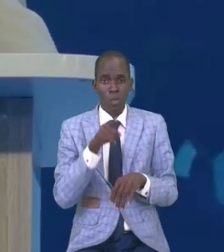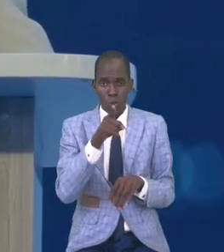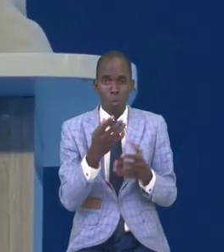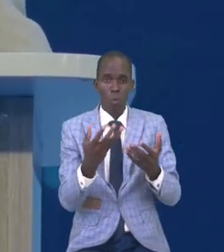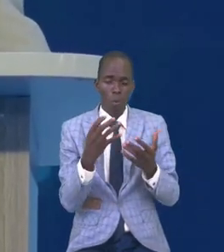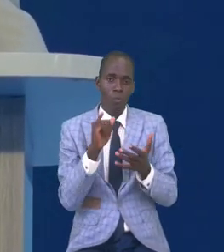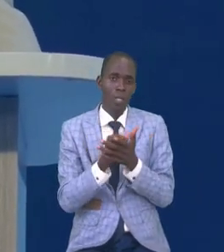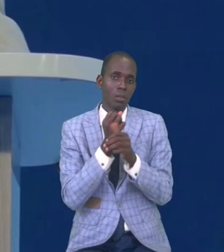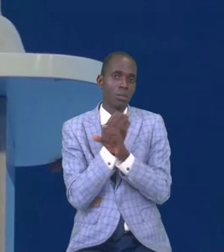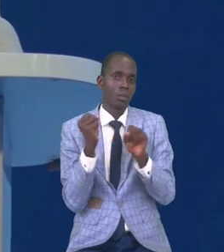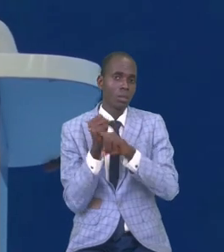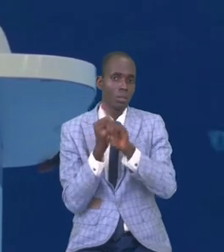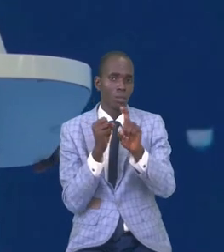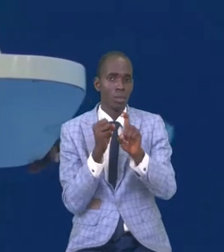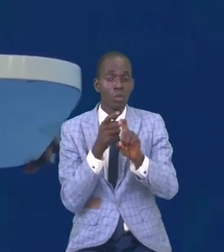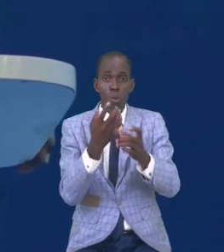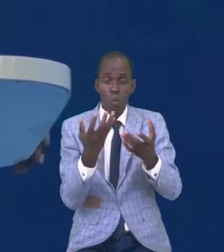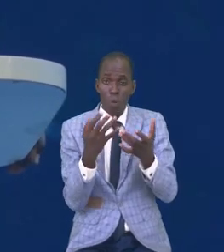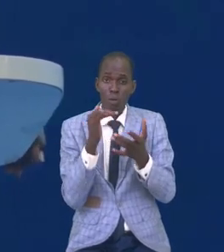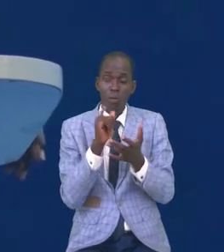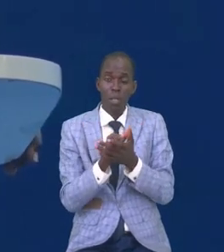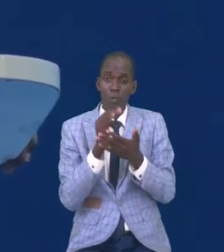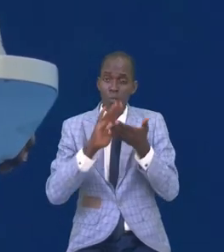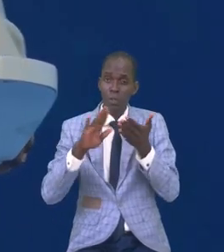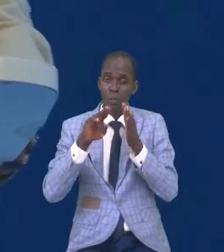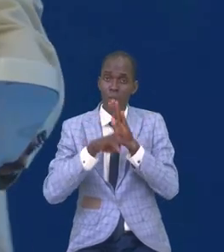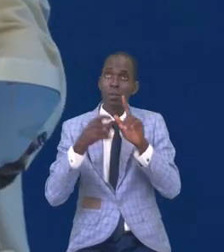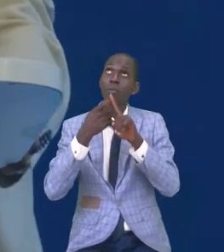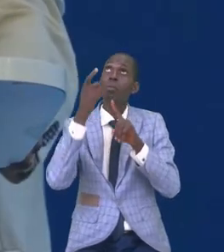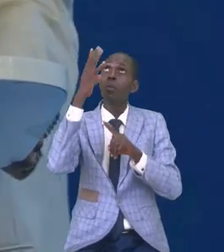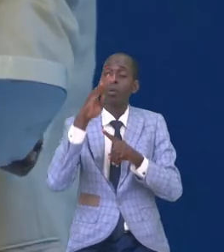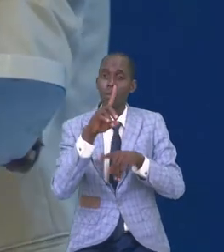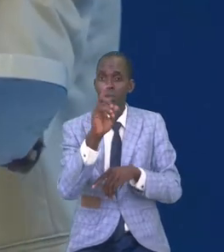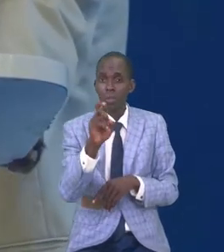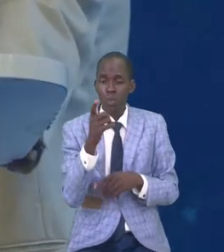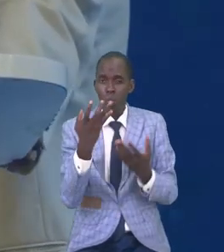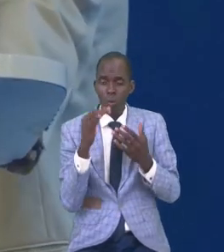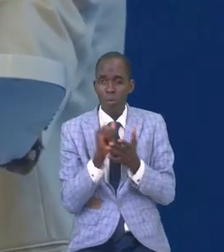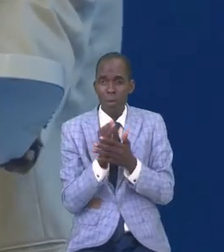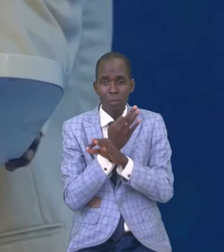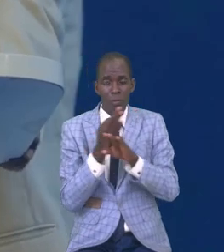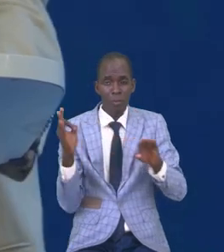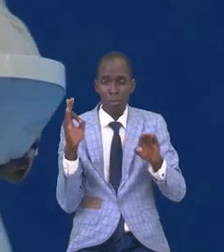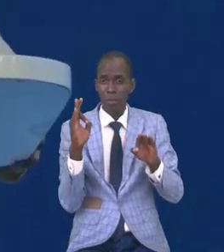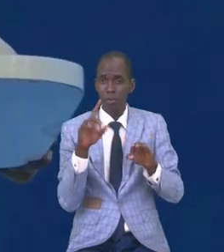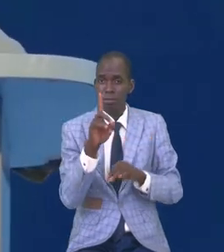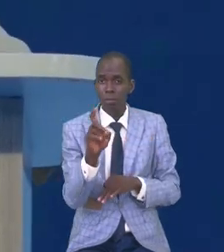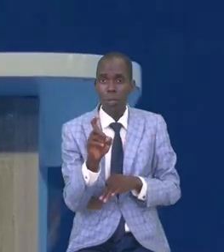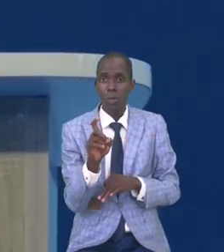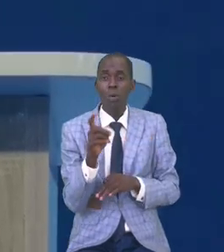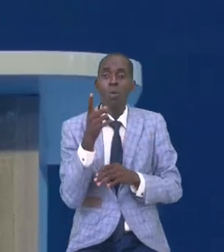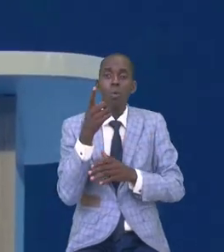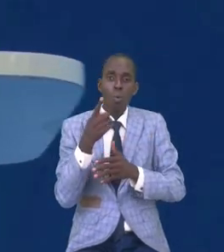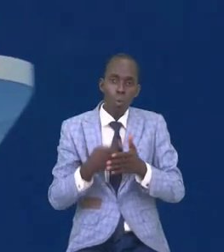salvation? You want that forgiveness? You want that freedom? What you could not